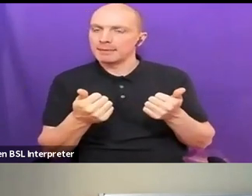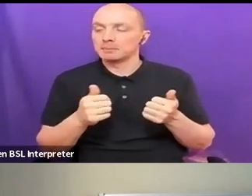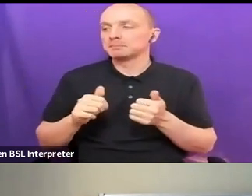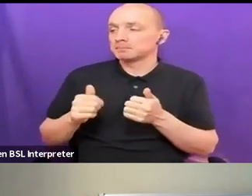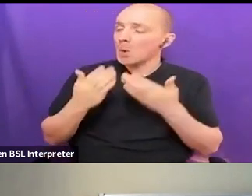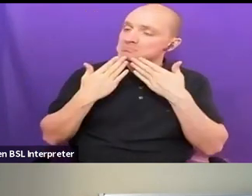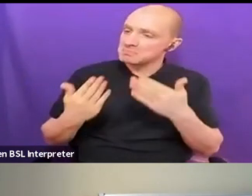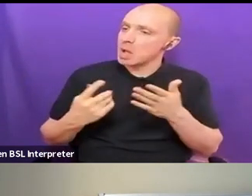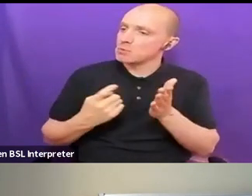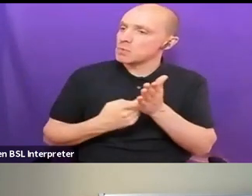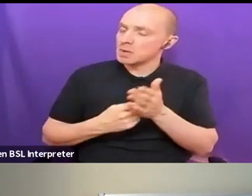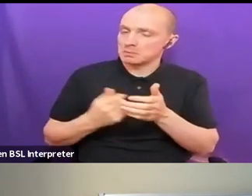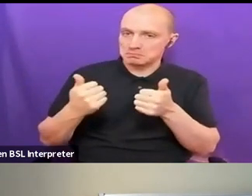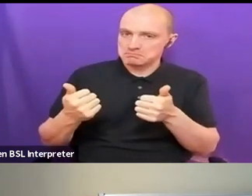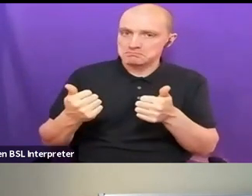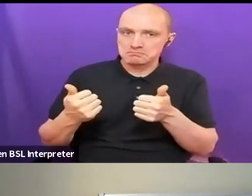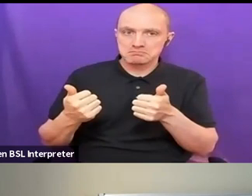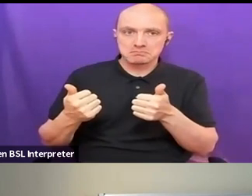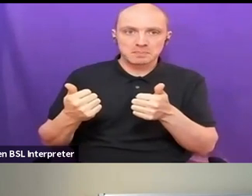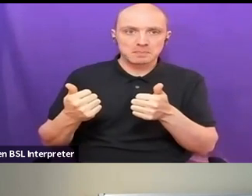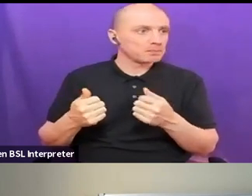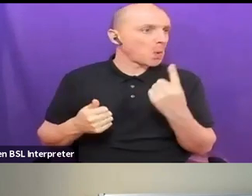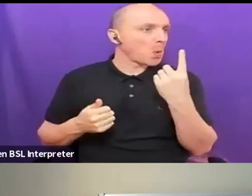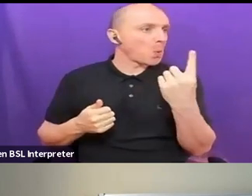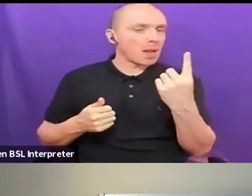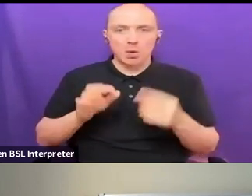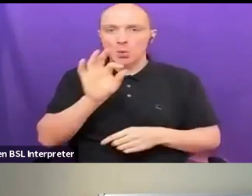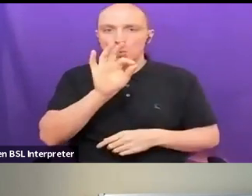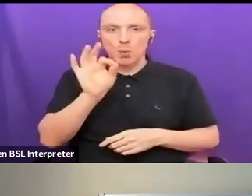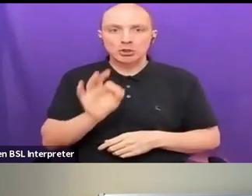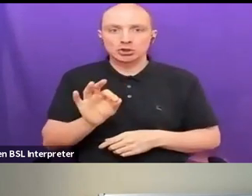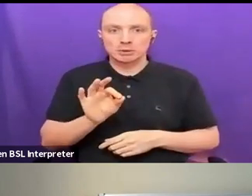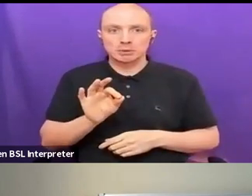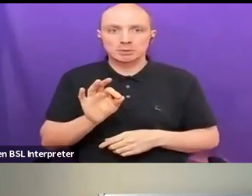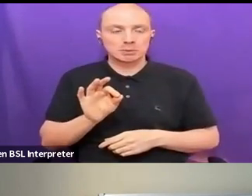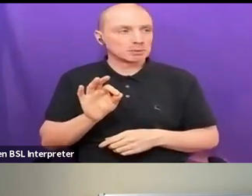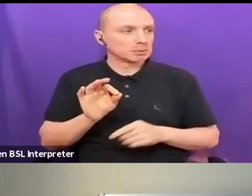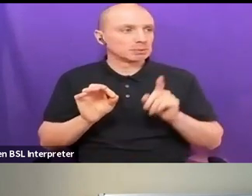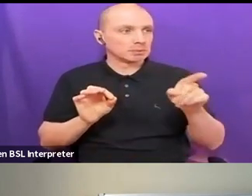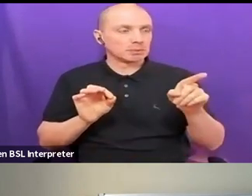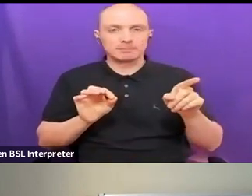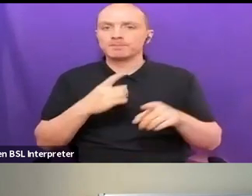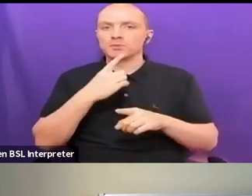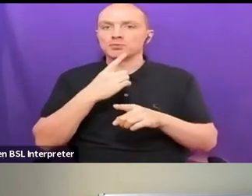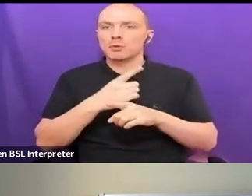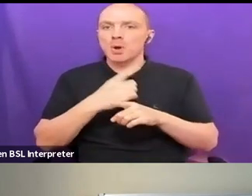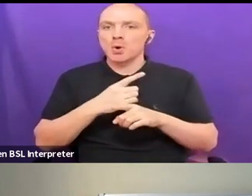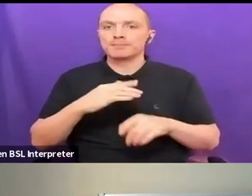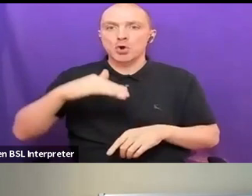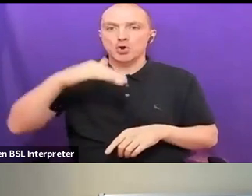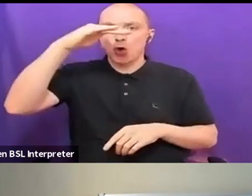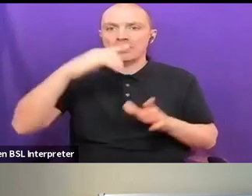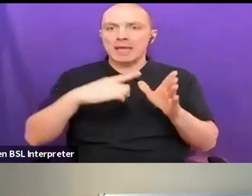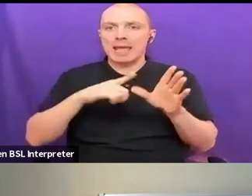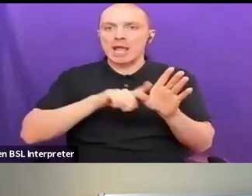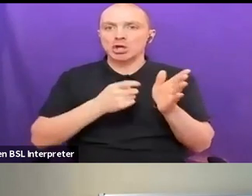Rona. Now there is one specific question that's popped up about the kind of North Ayrshire location. If I could